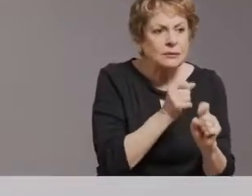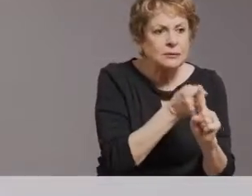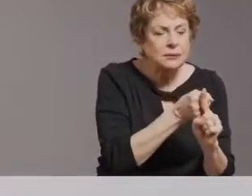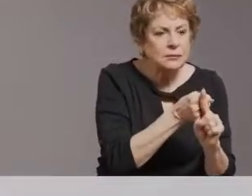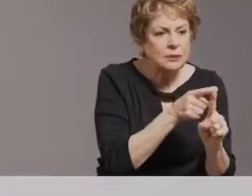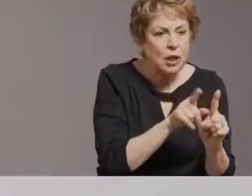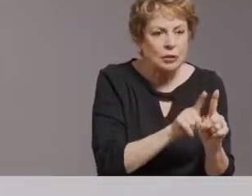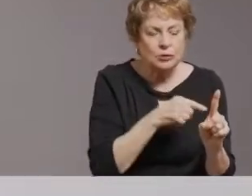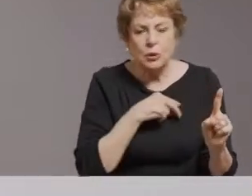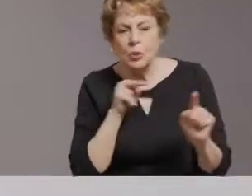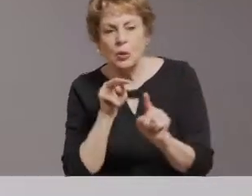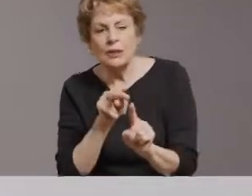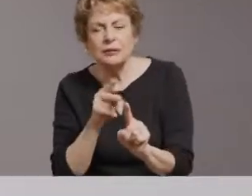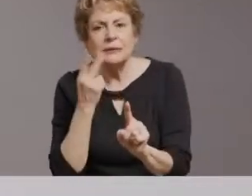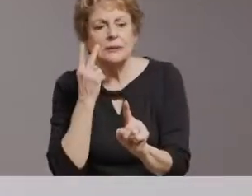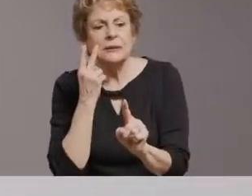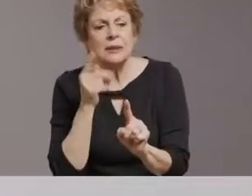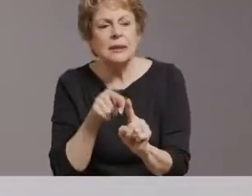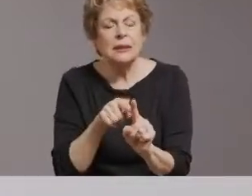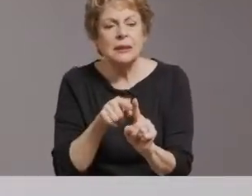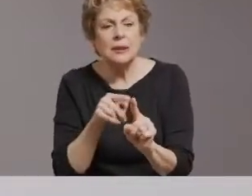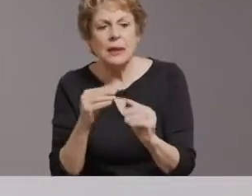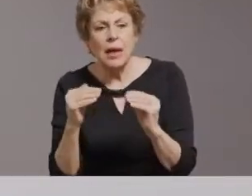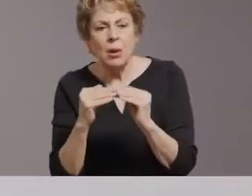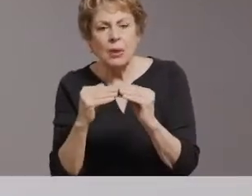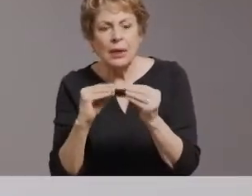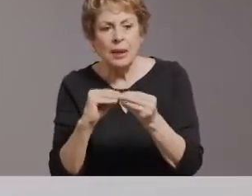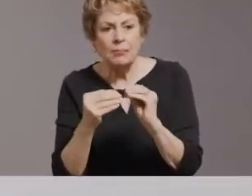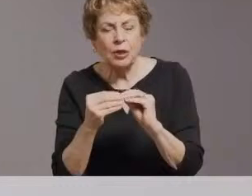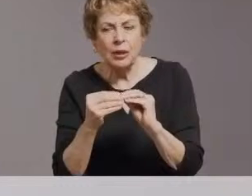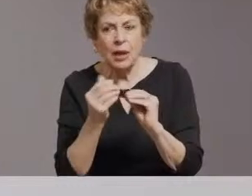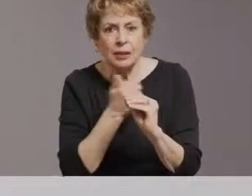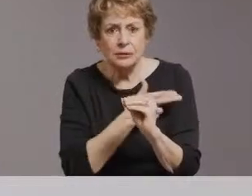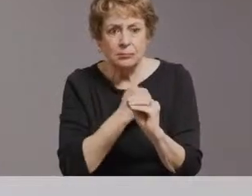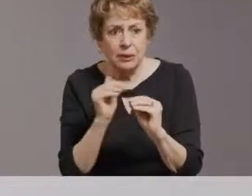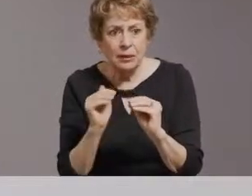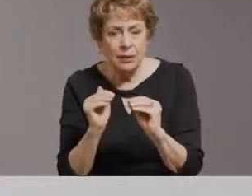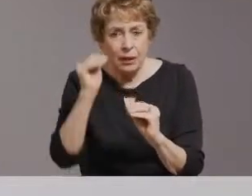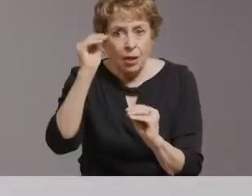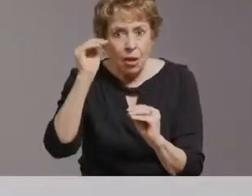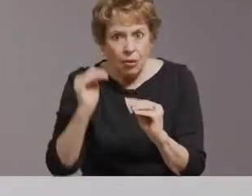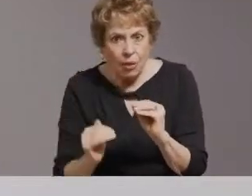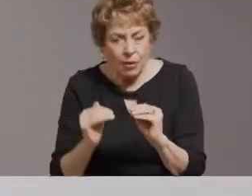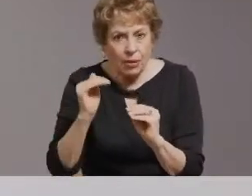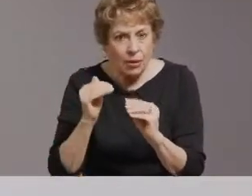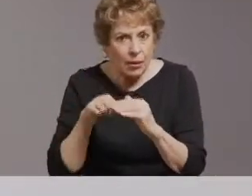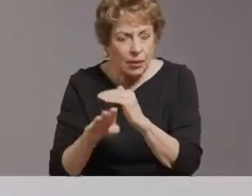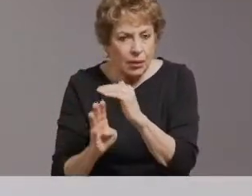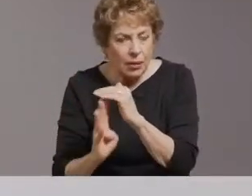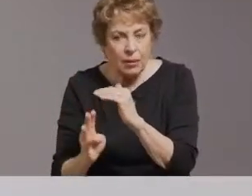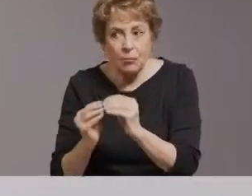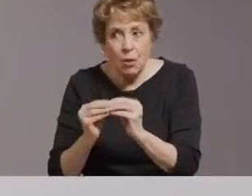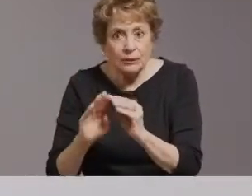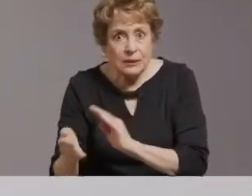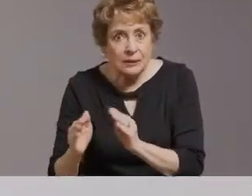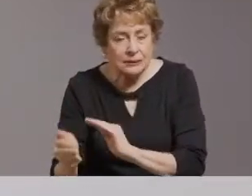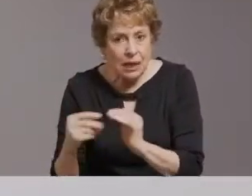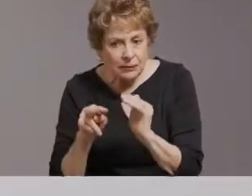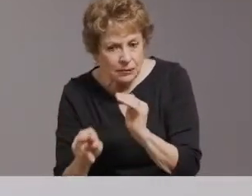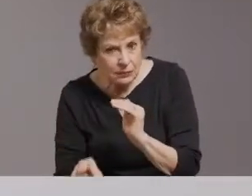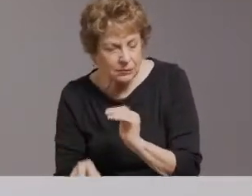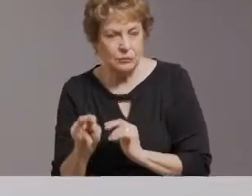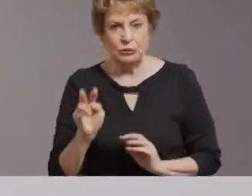the hospital usage, as well as, you know, deaths and hospitalization. A large portion of